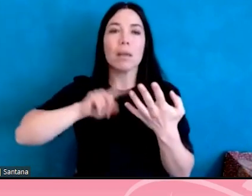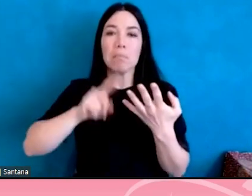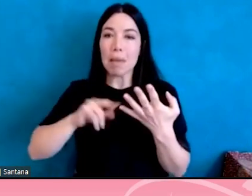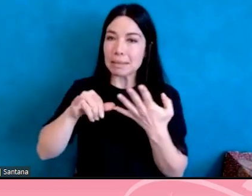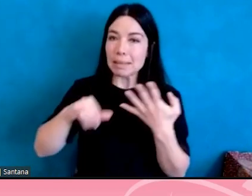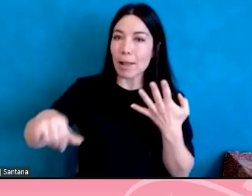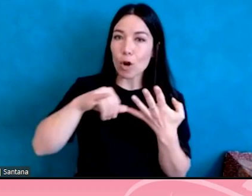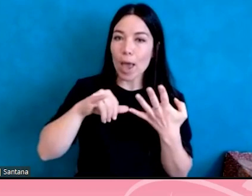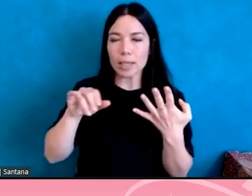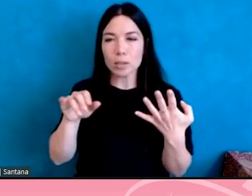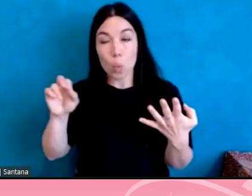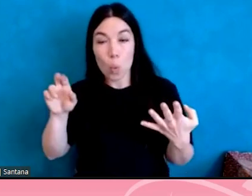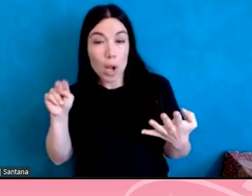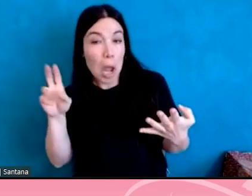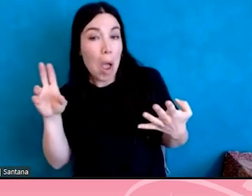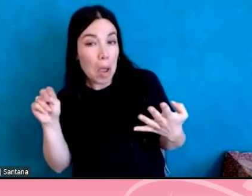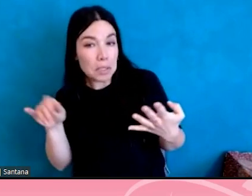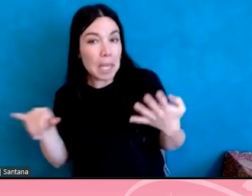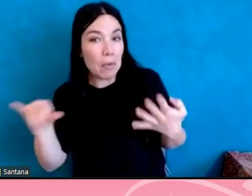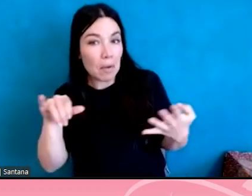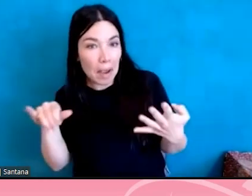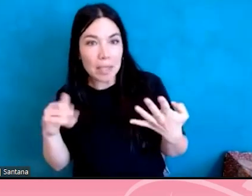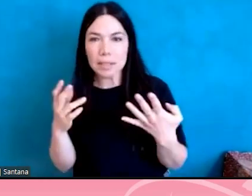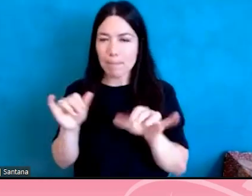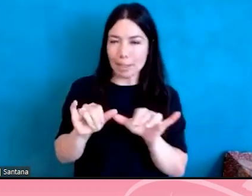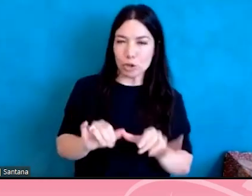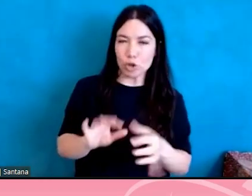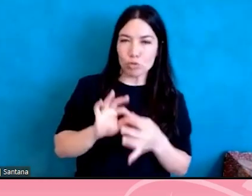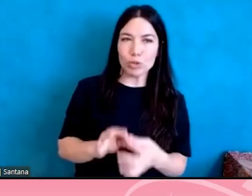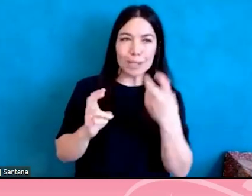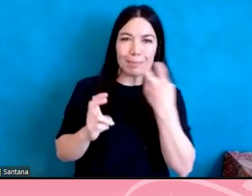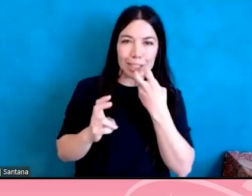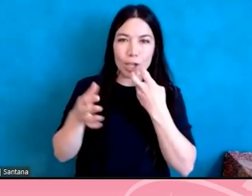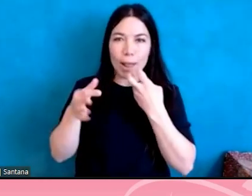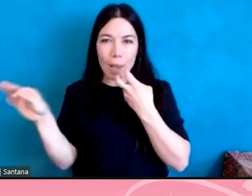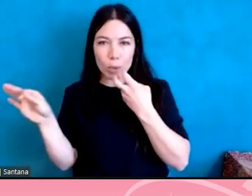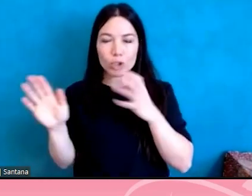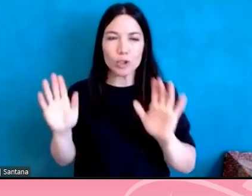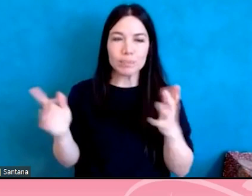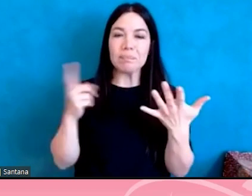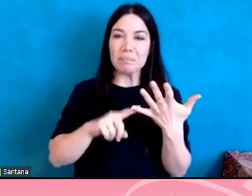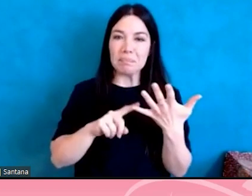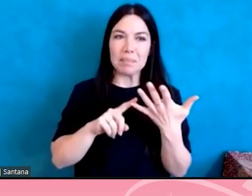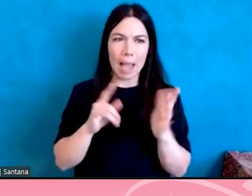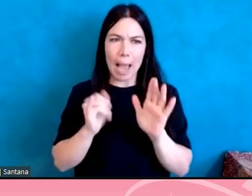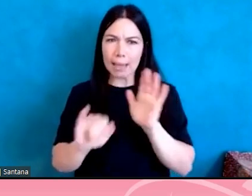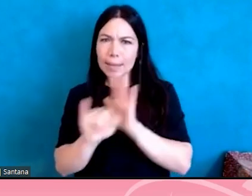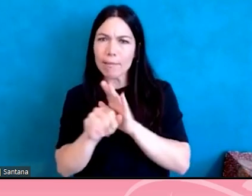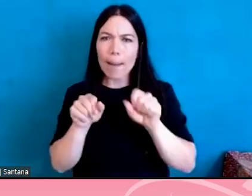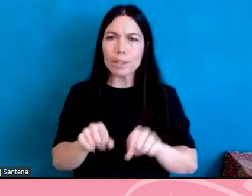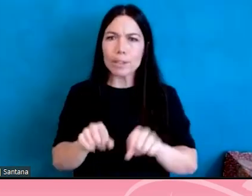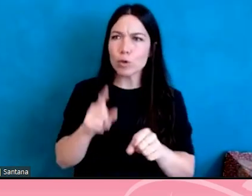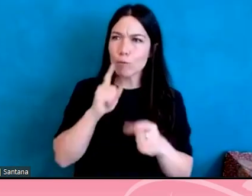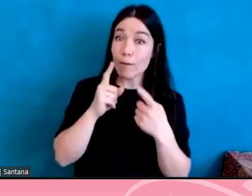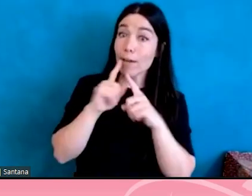or non-standardized measures of speech and language, identification of potential for effective intervention, the